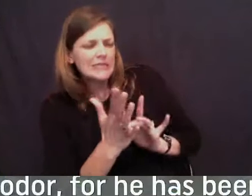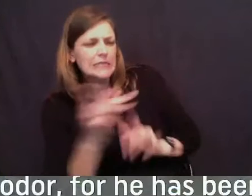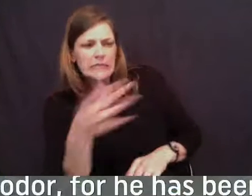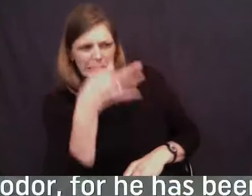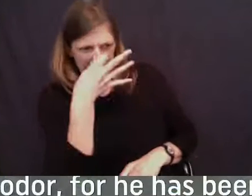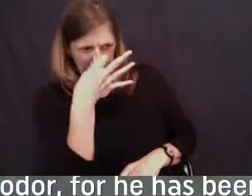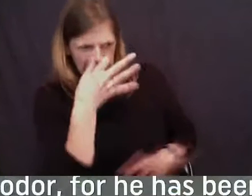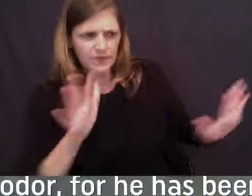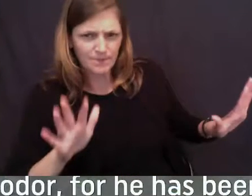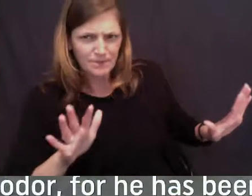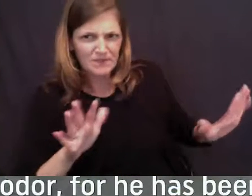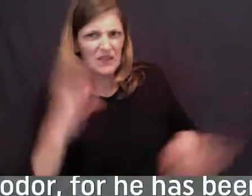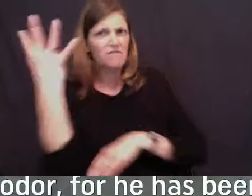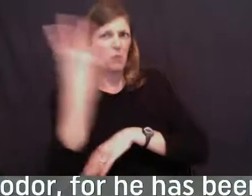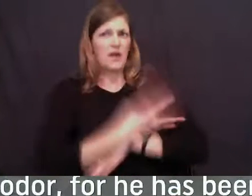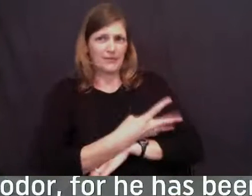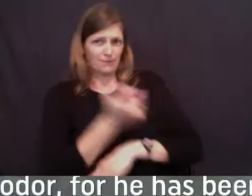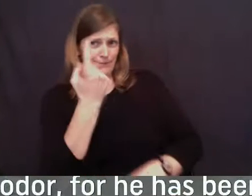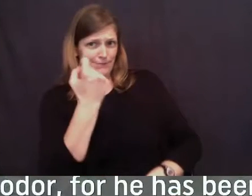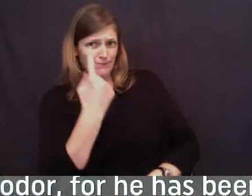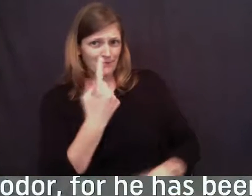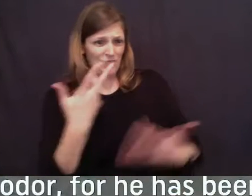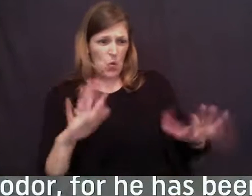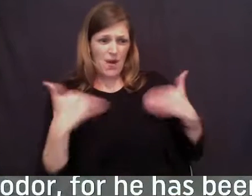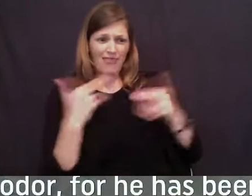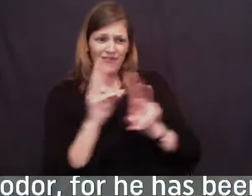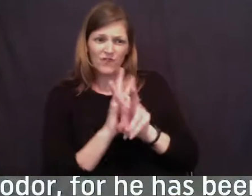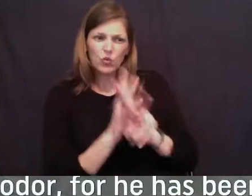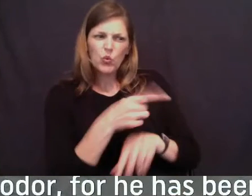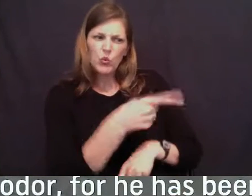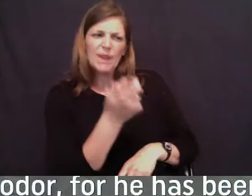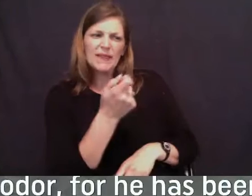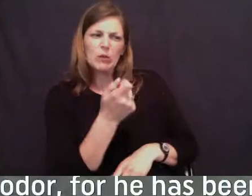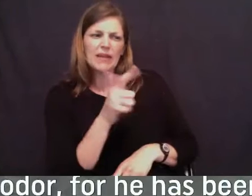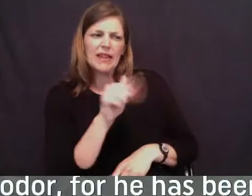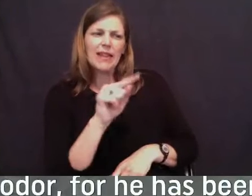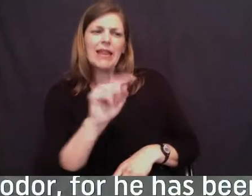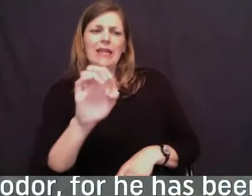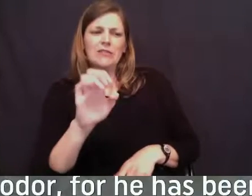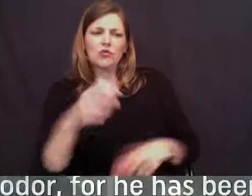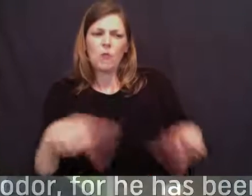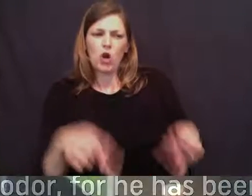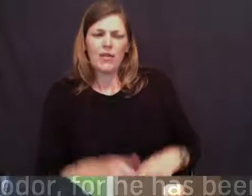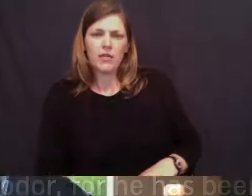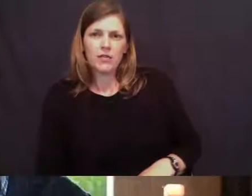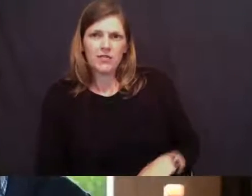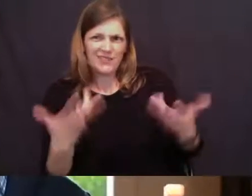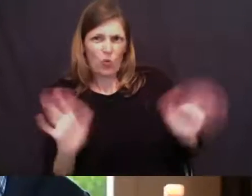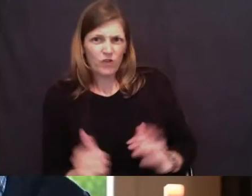stinks. It's been 4 days. We already had the funeral. You're a little late to the party. It's